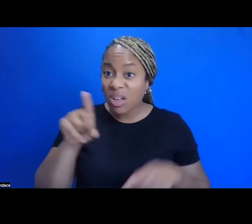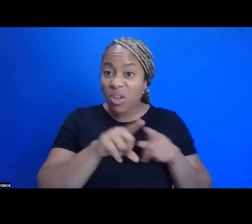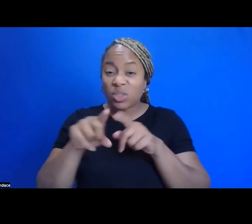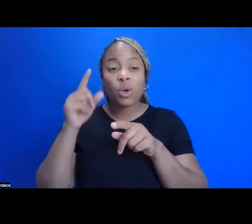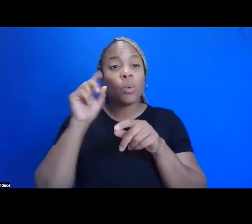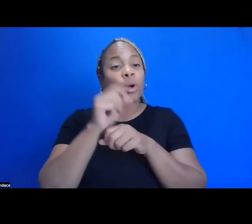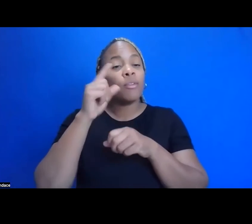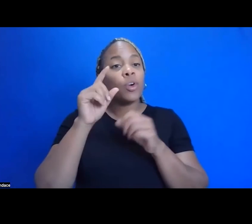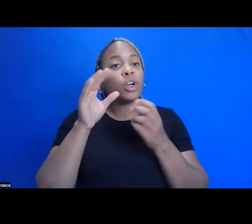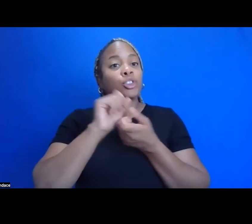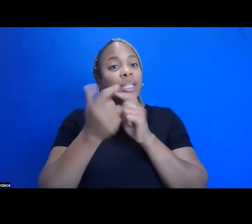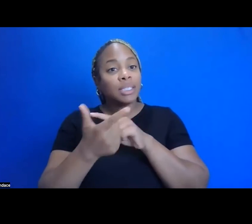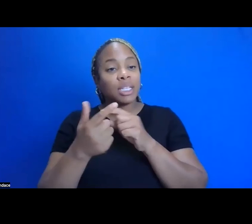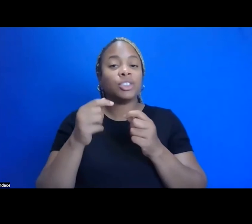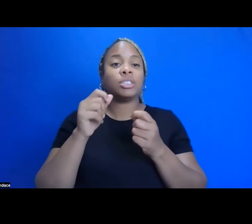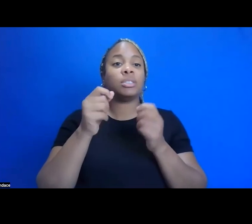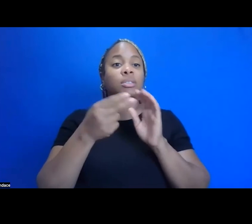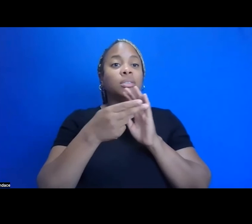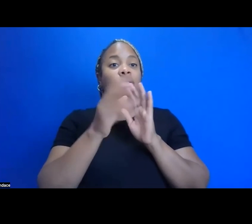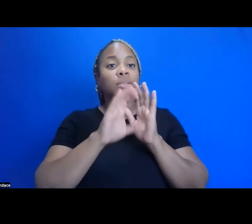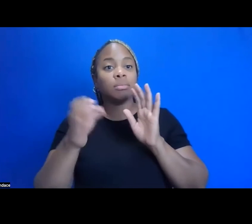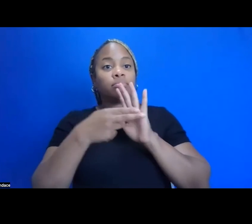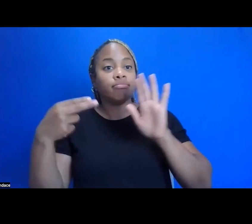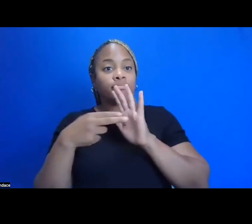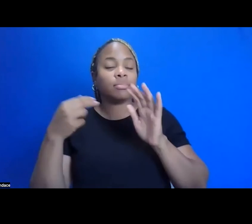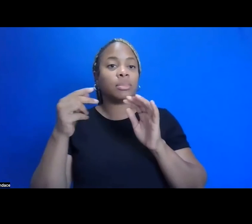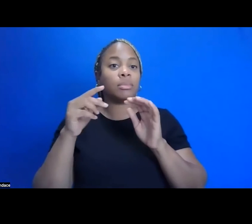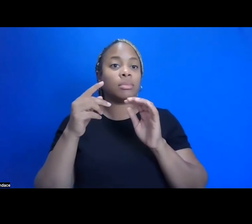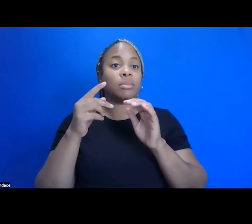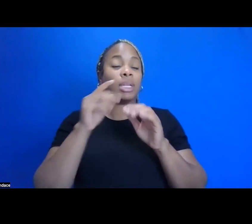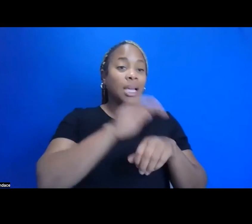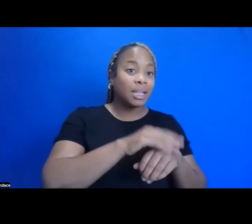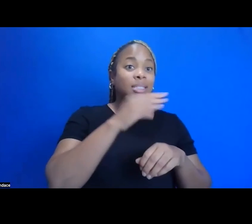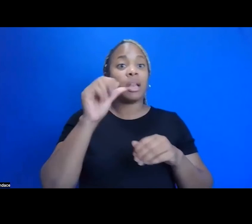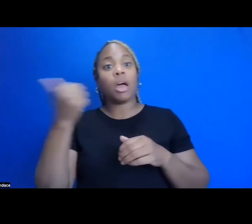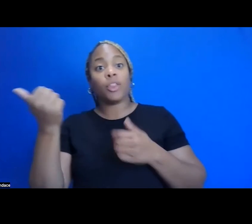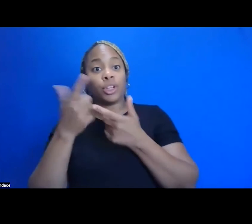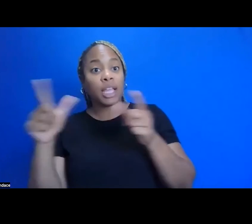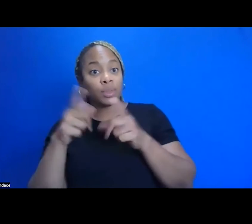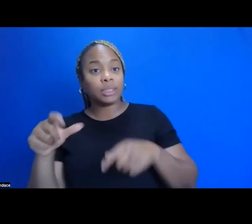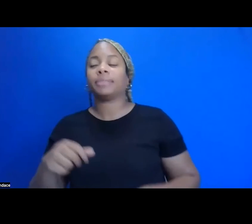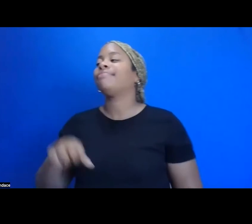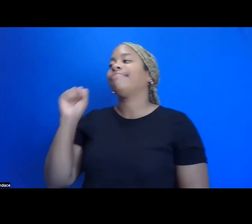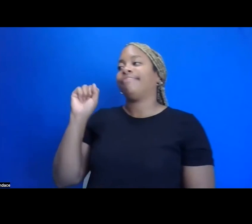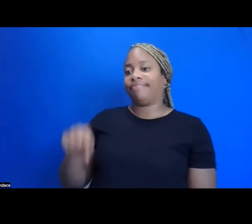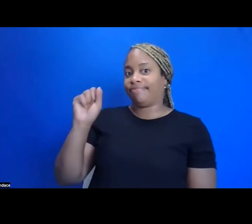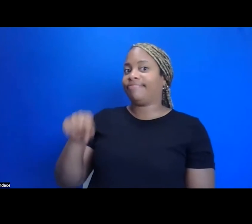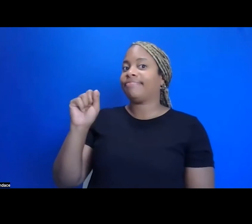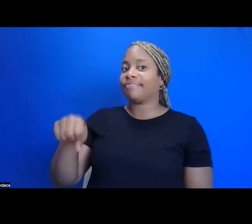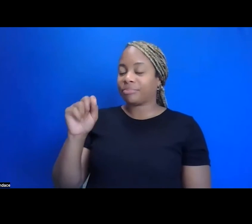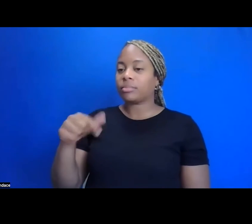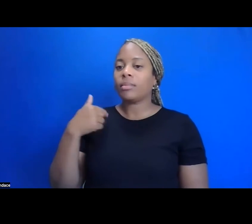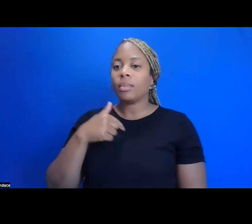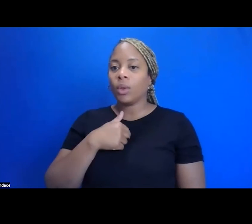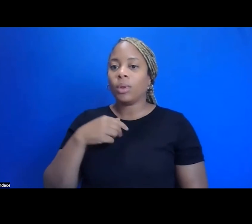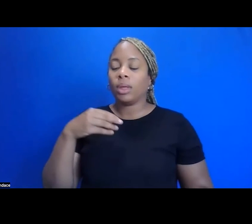subtitles or translations in other languages, not only English? It does. The only limit that we assign to